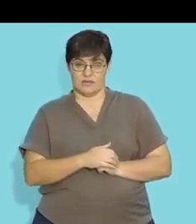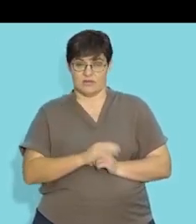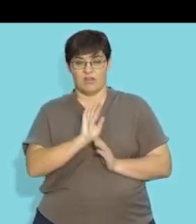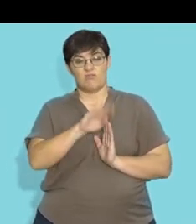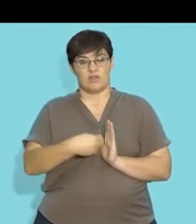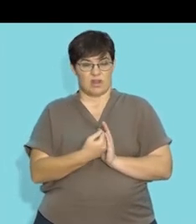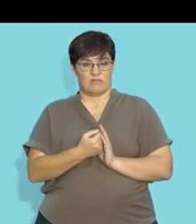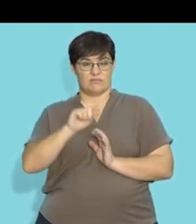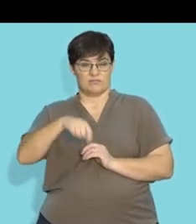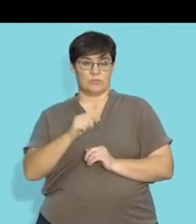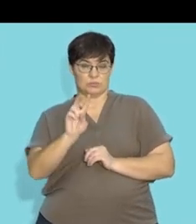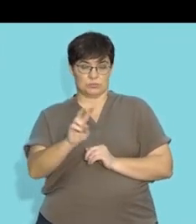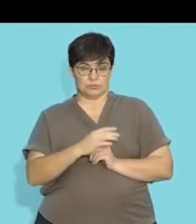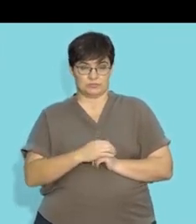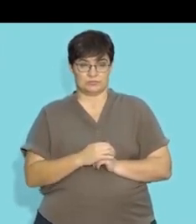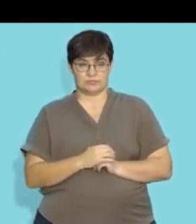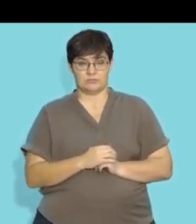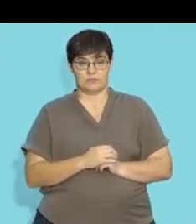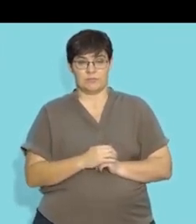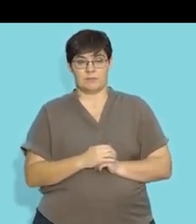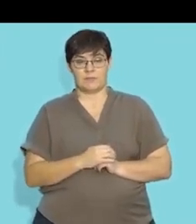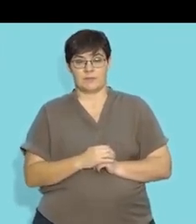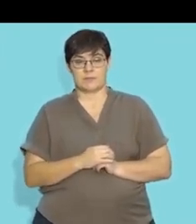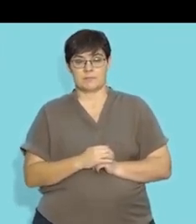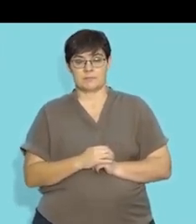1658.39 if we round to 2 decimal place.